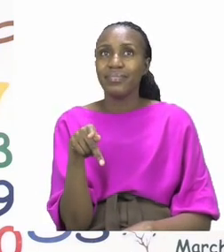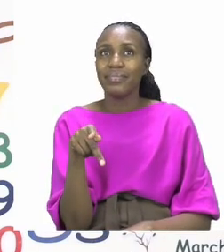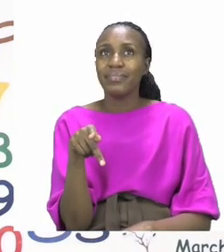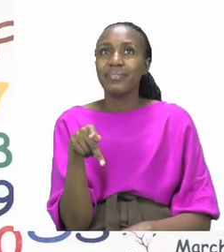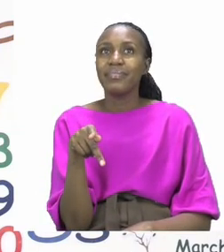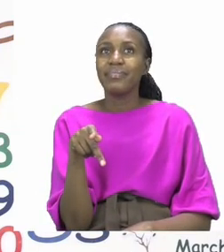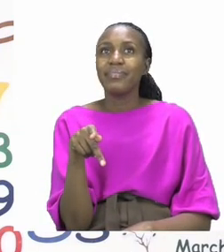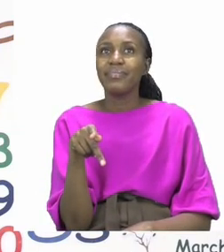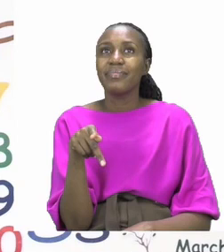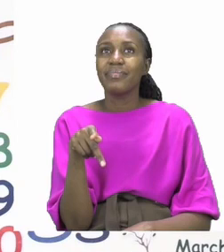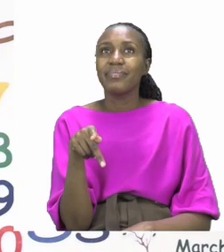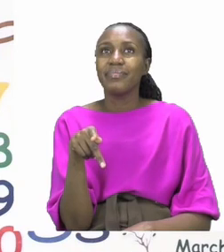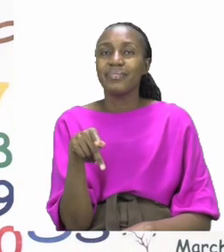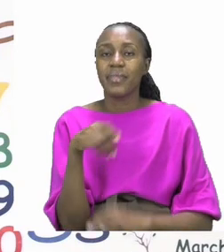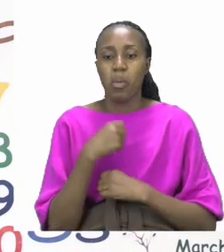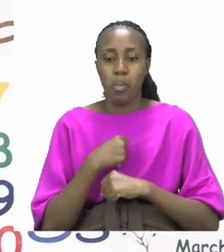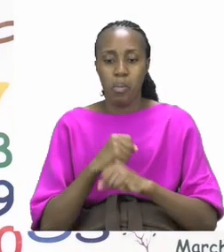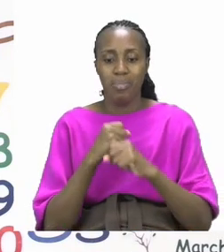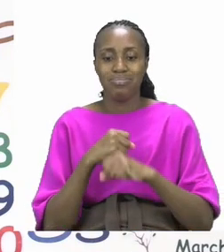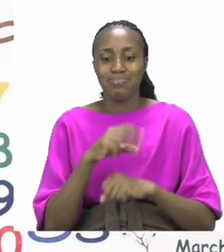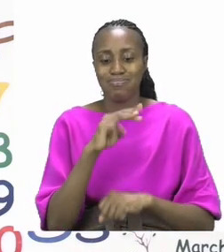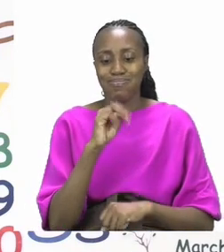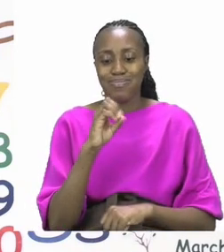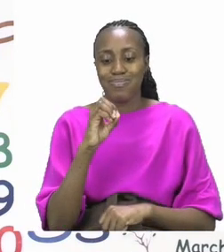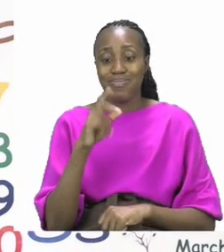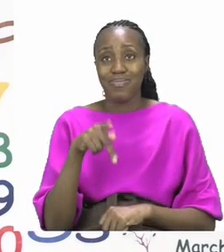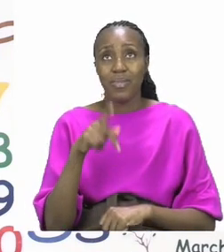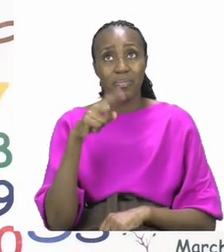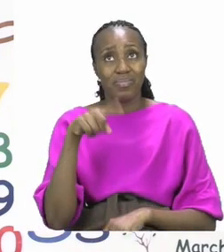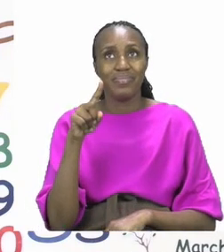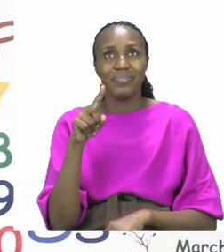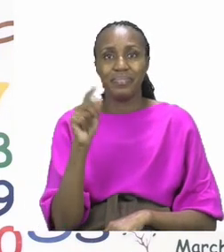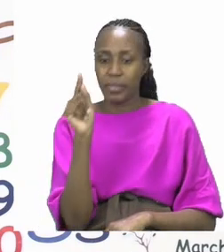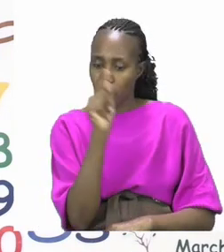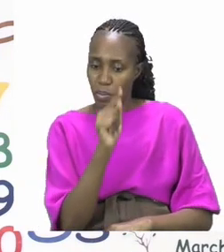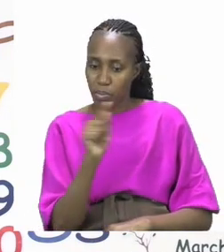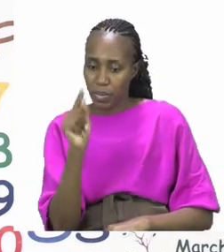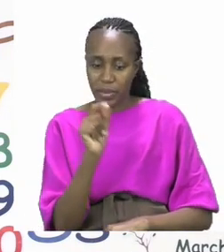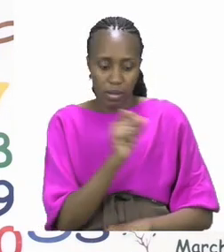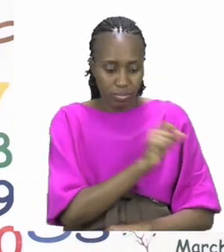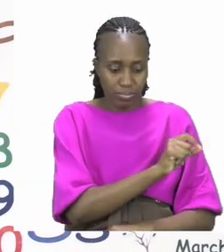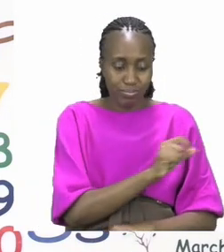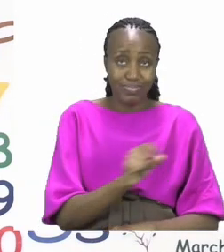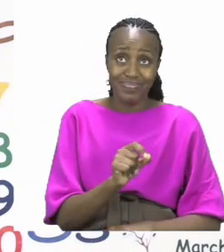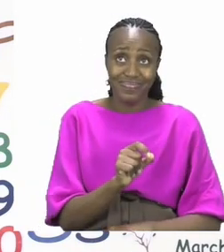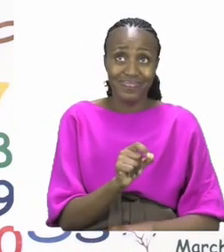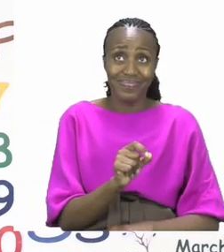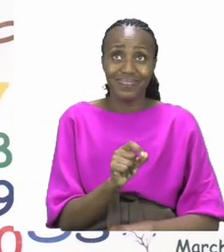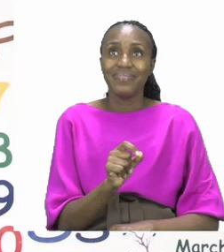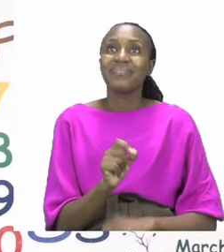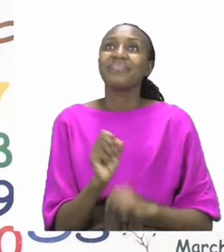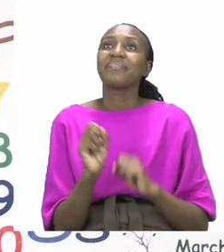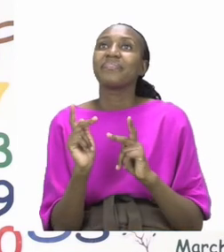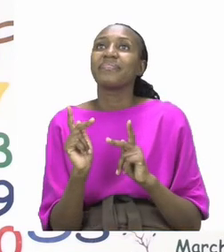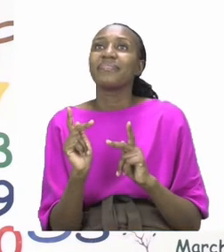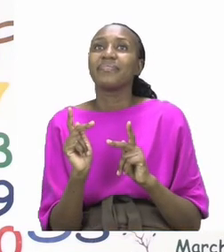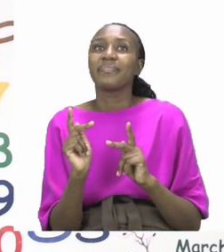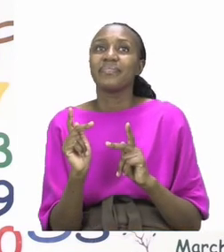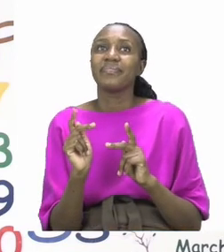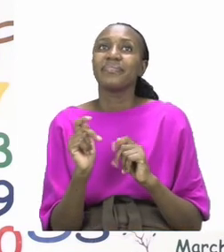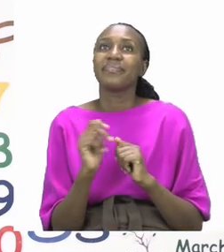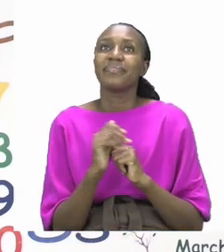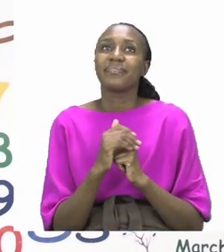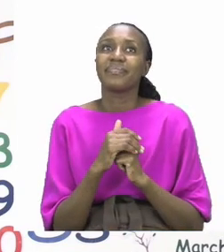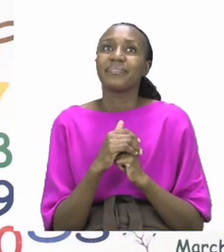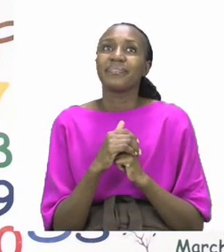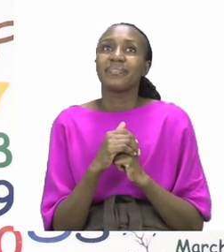that means it is correct. Well done if you found it before me. And we cross